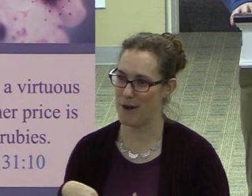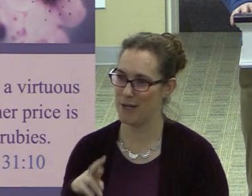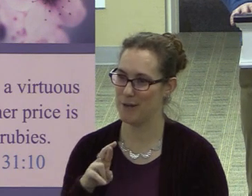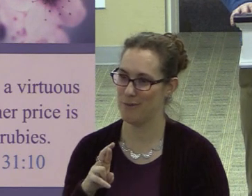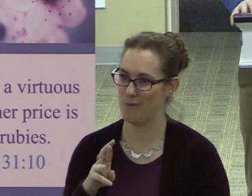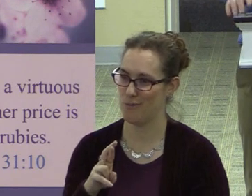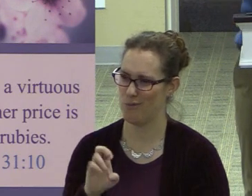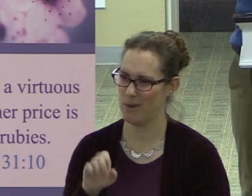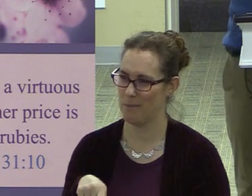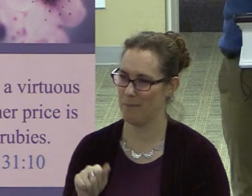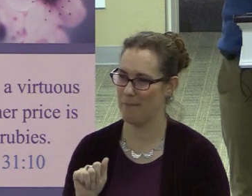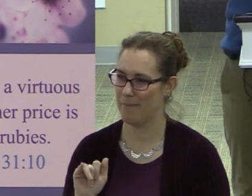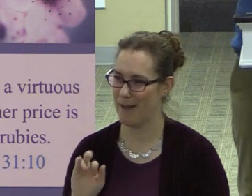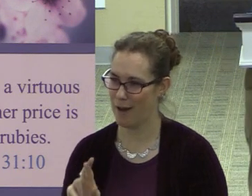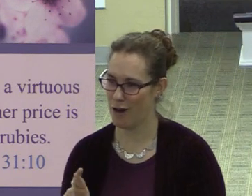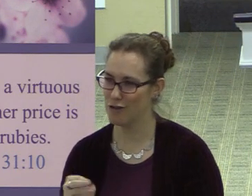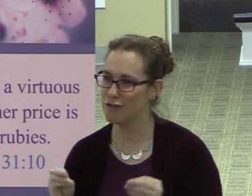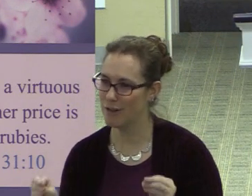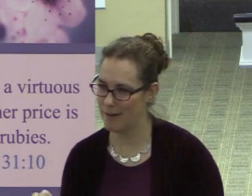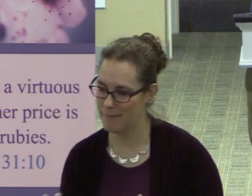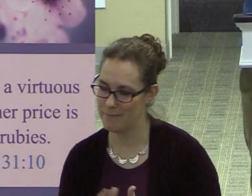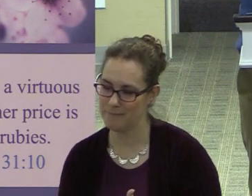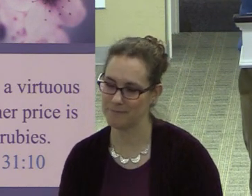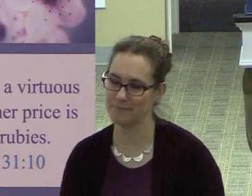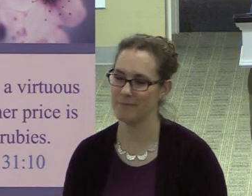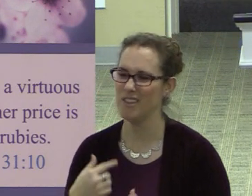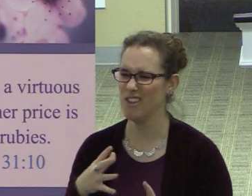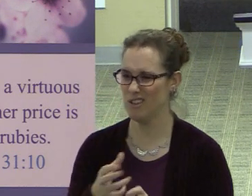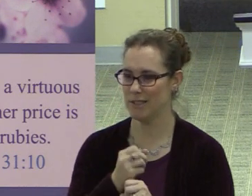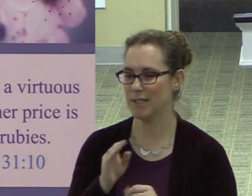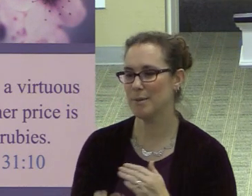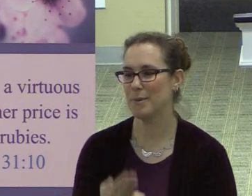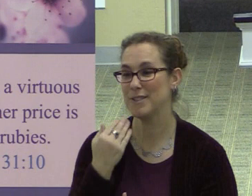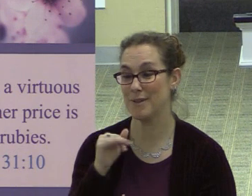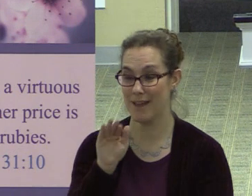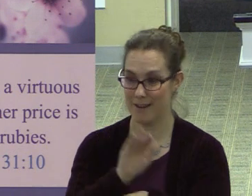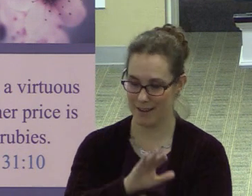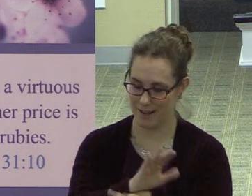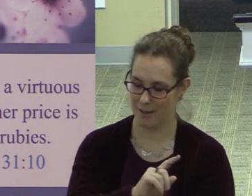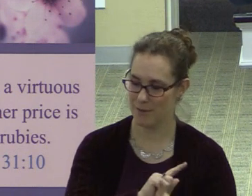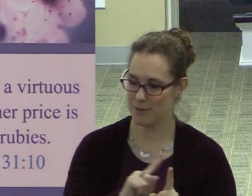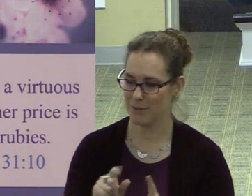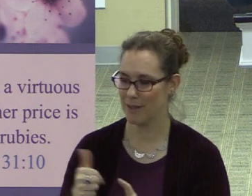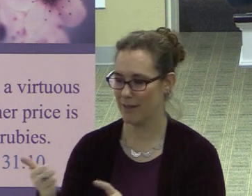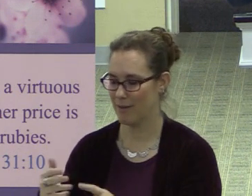morning. And so that night, we head over to the other hospital.